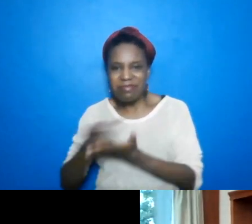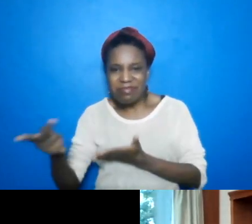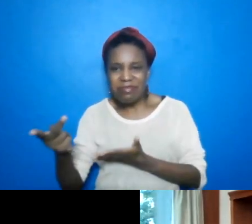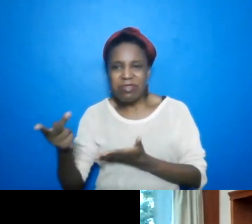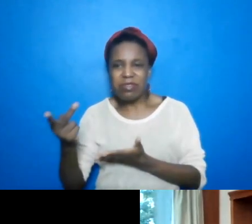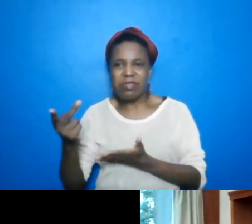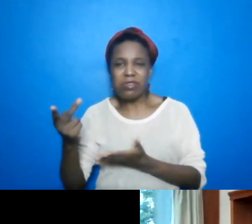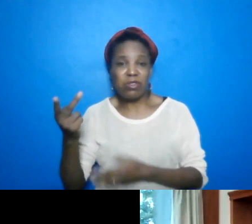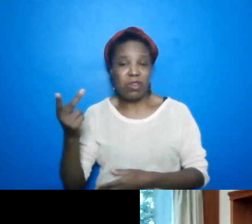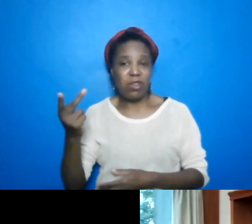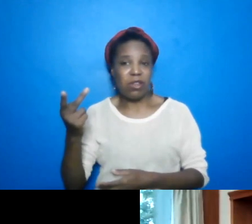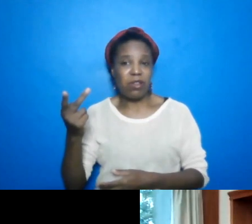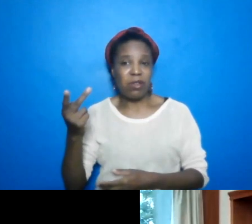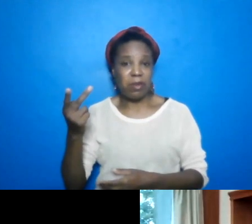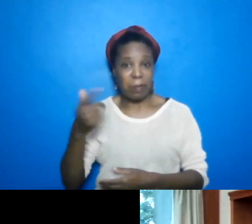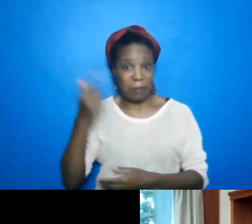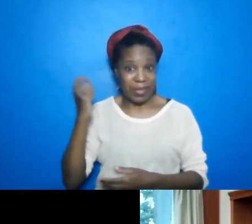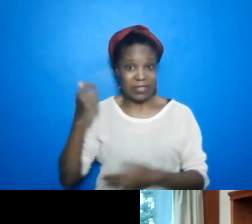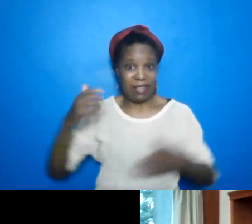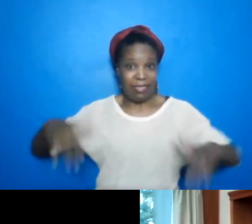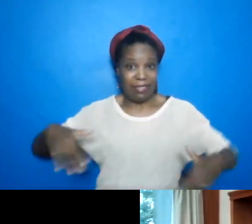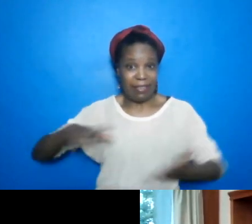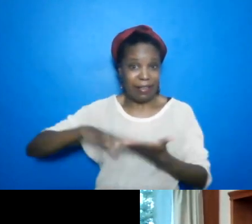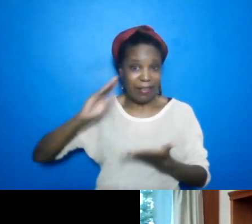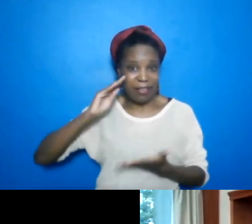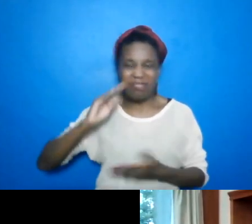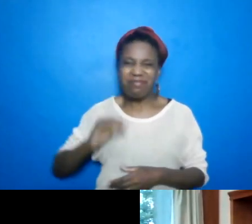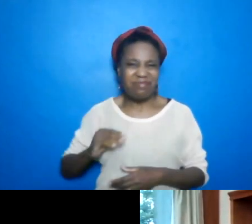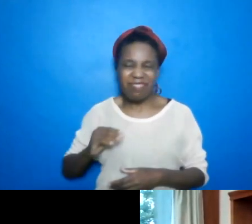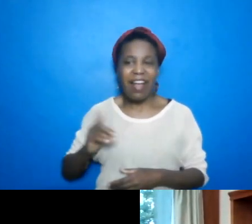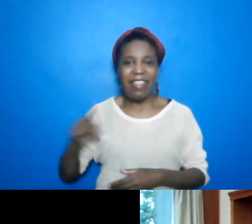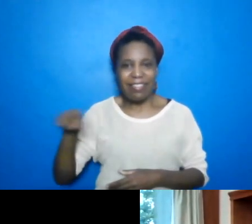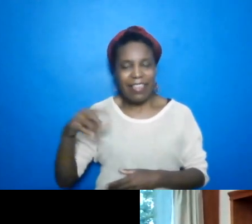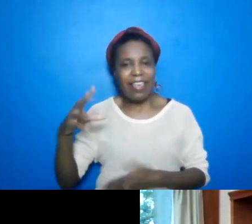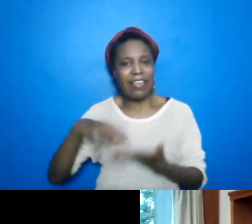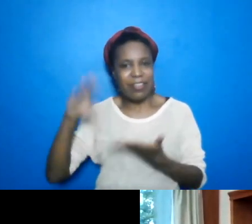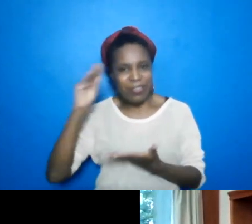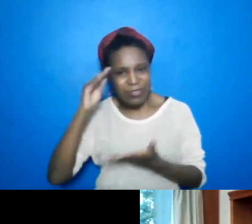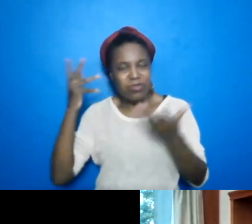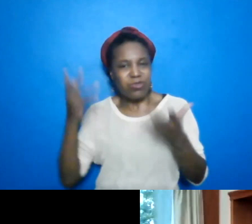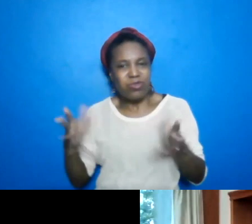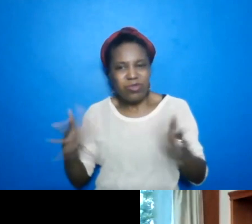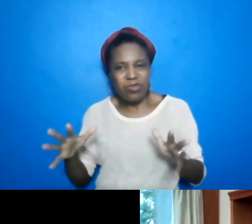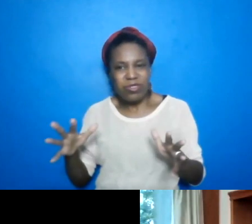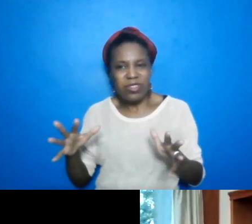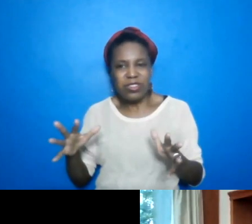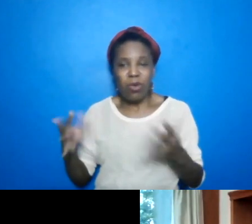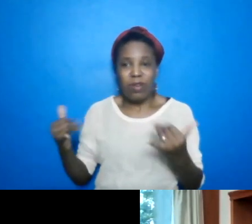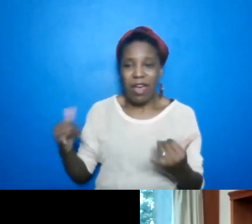do it. But once they have, then we believe that they can disappoint us. And so we're listening for all of